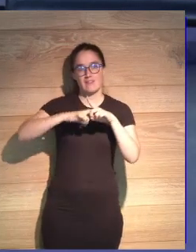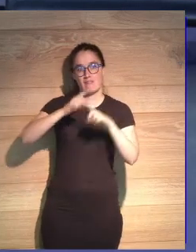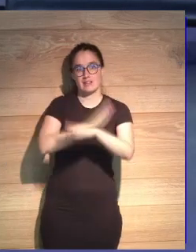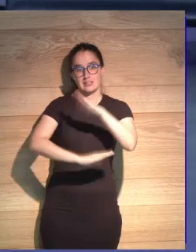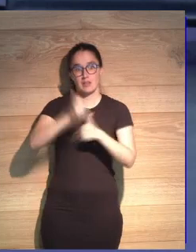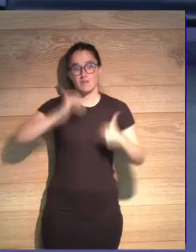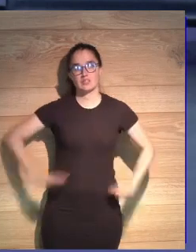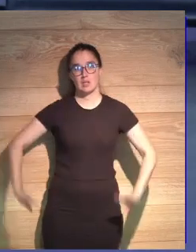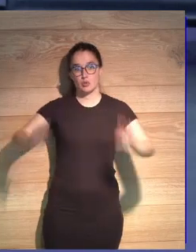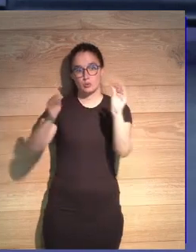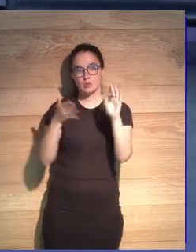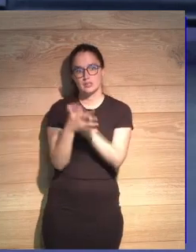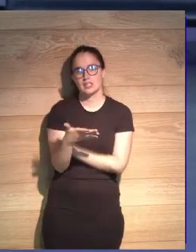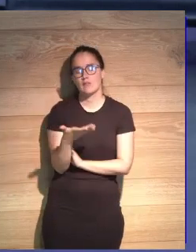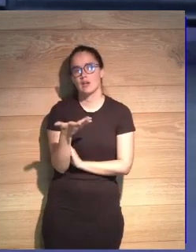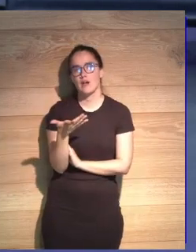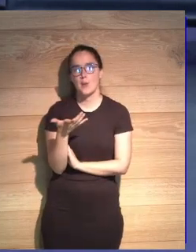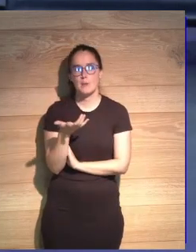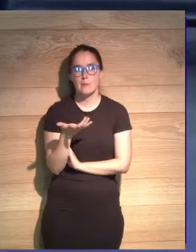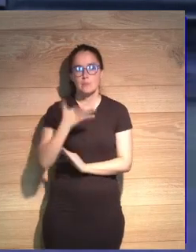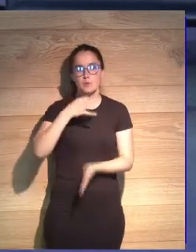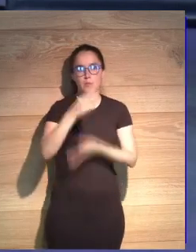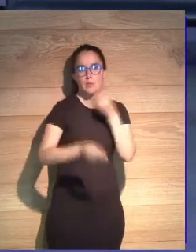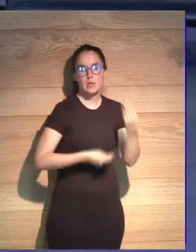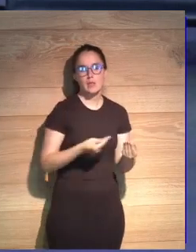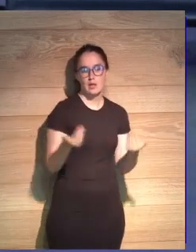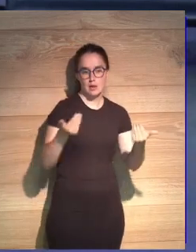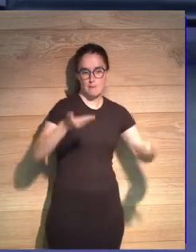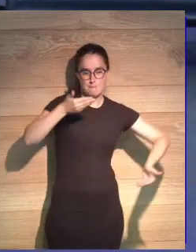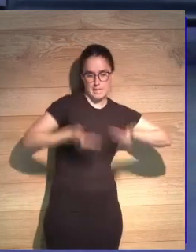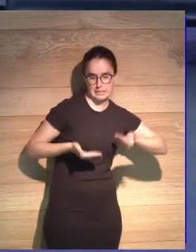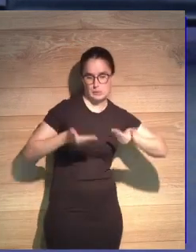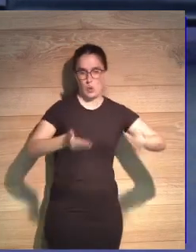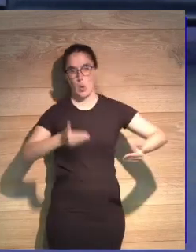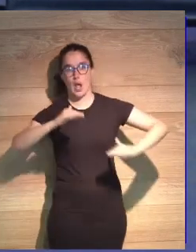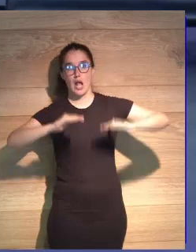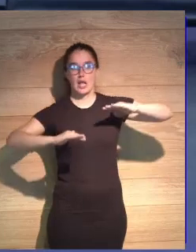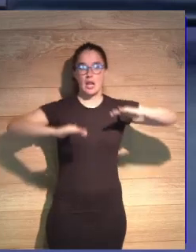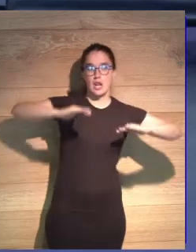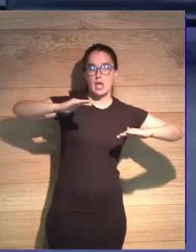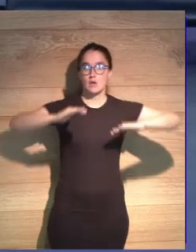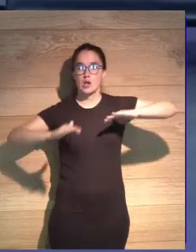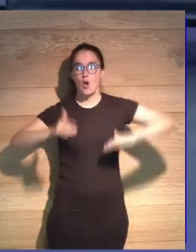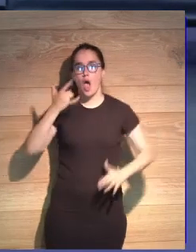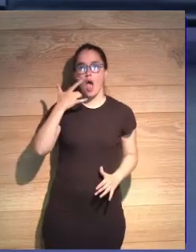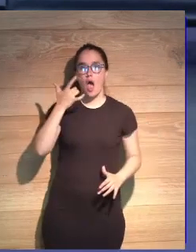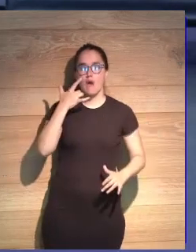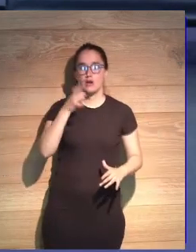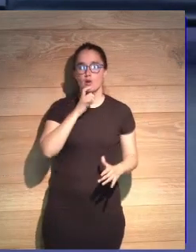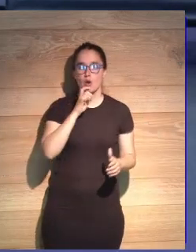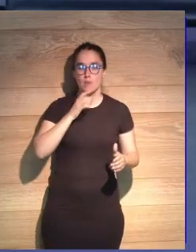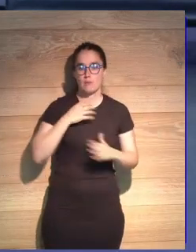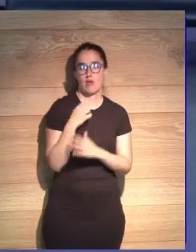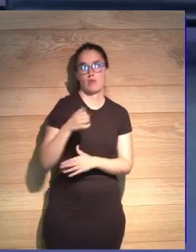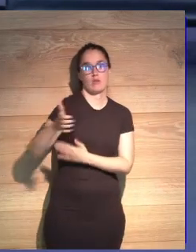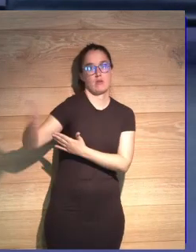undergo some exercises for some rehabilitation exercises, physical exercises, like carrying loads,